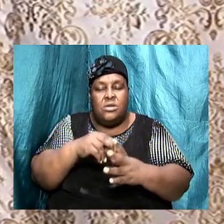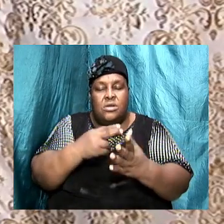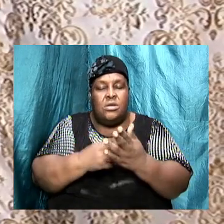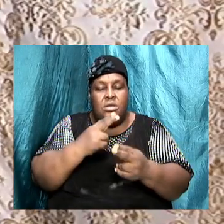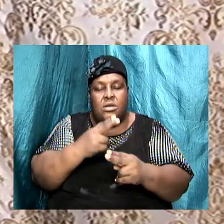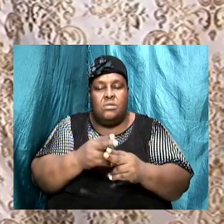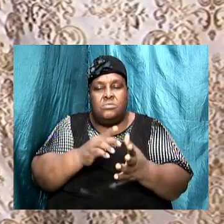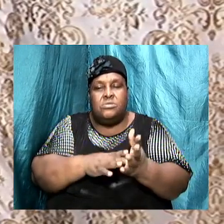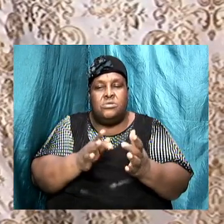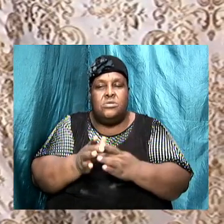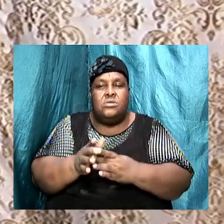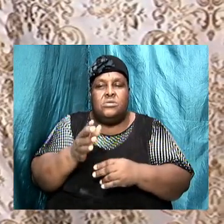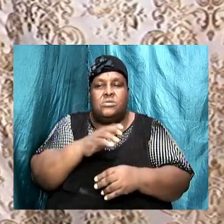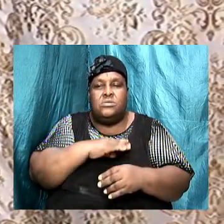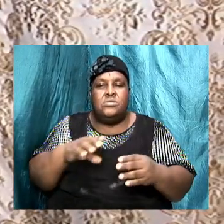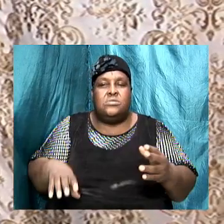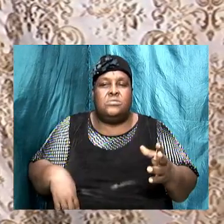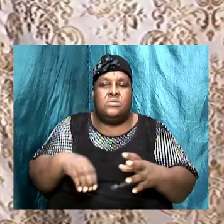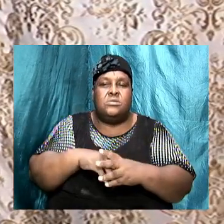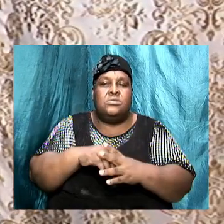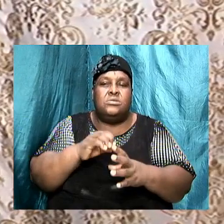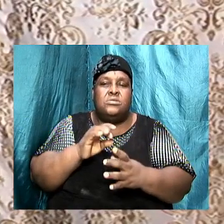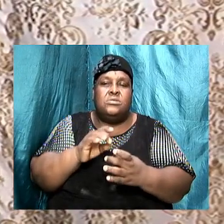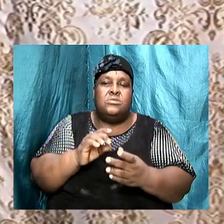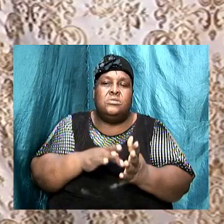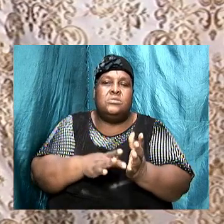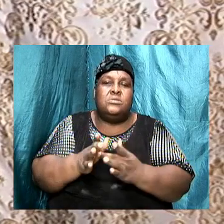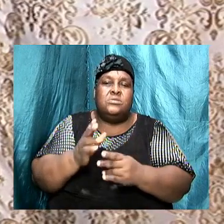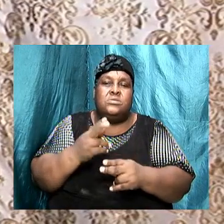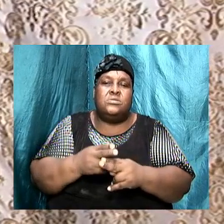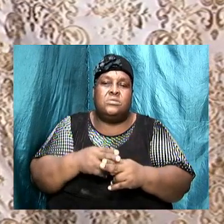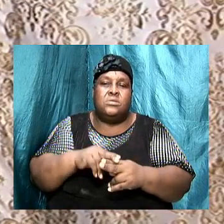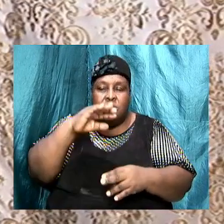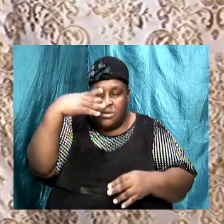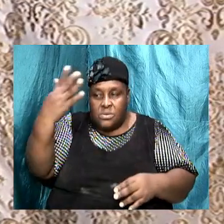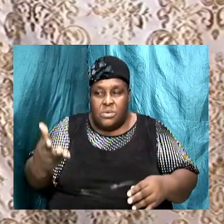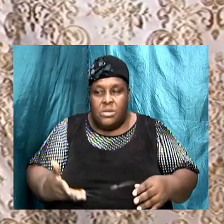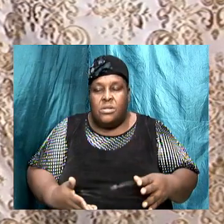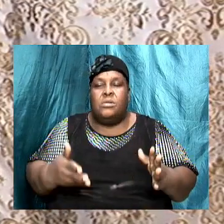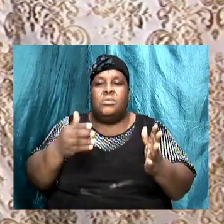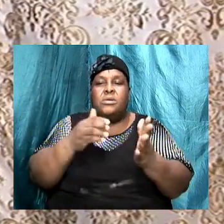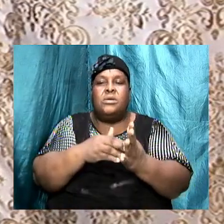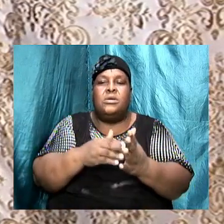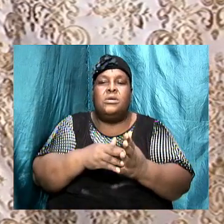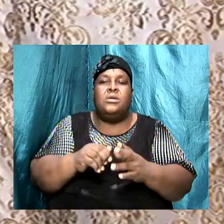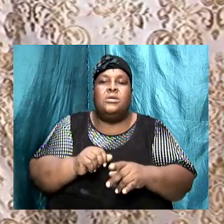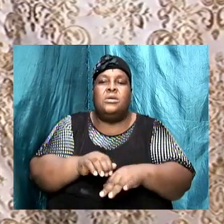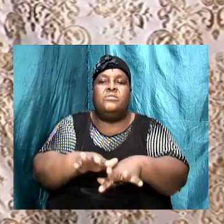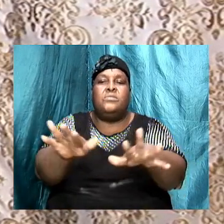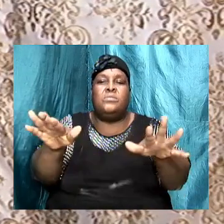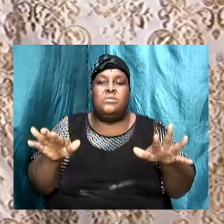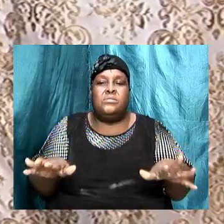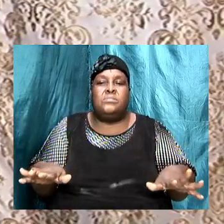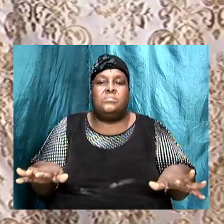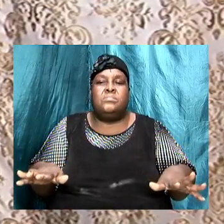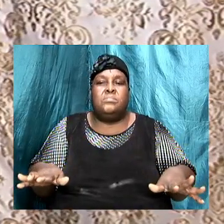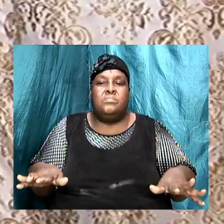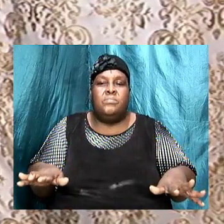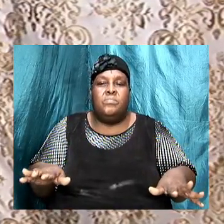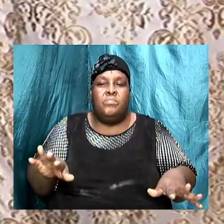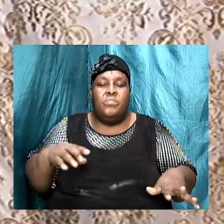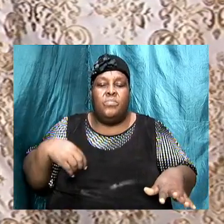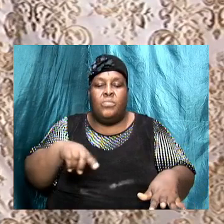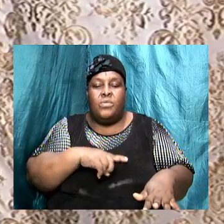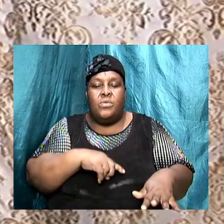in Jesus' name. So again, welcome each and everyone. And we, like I said earlier on, that we are dealing